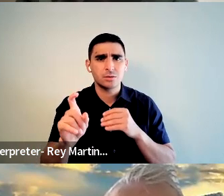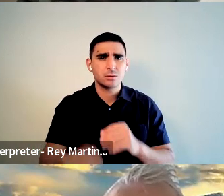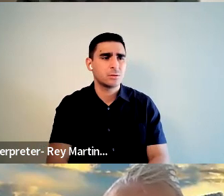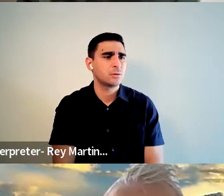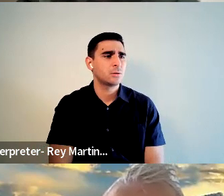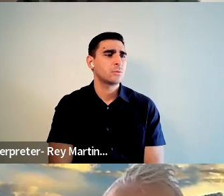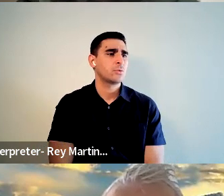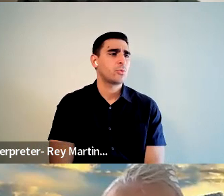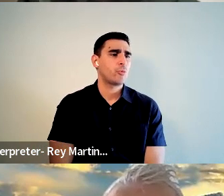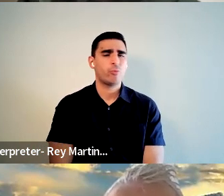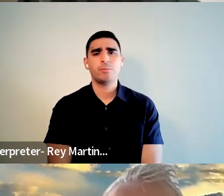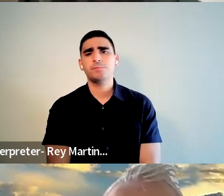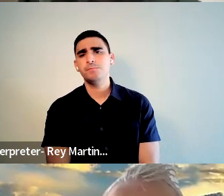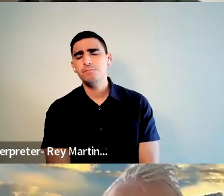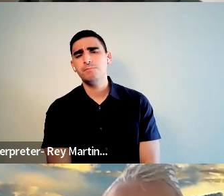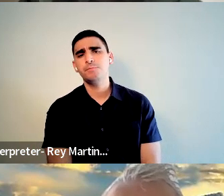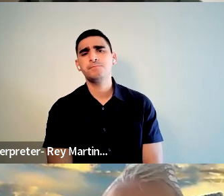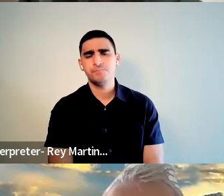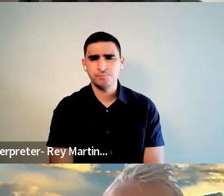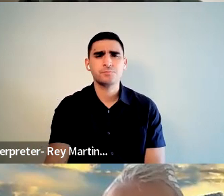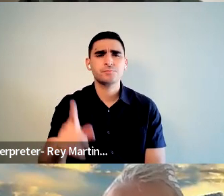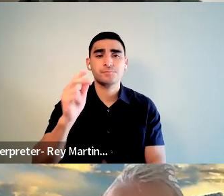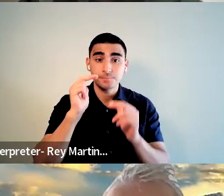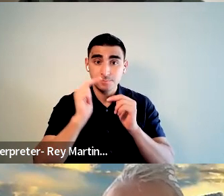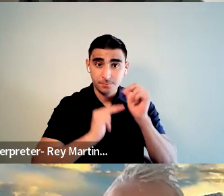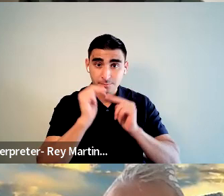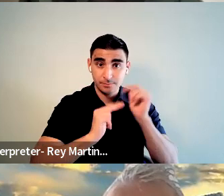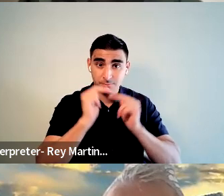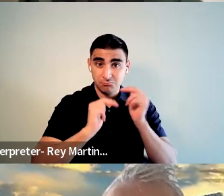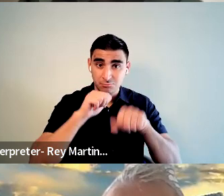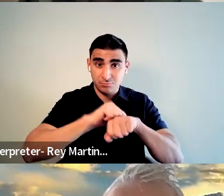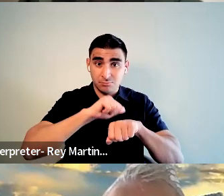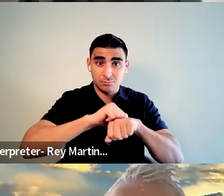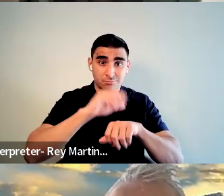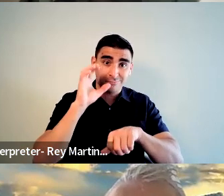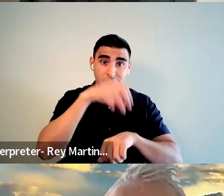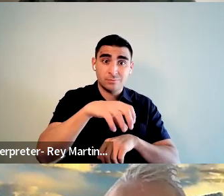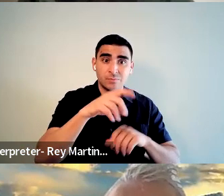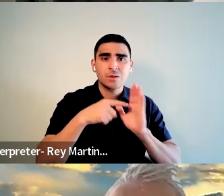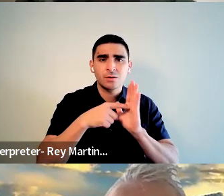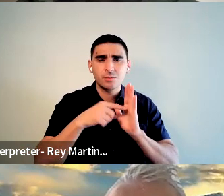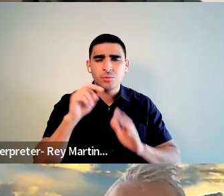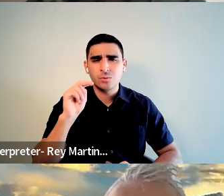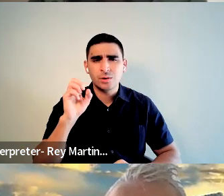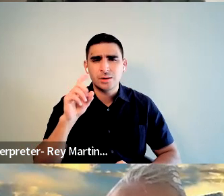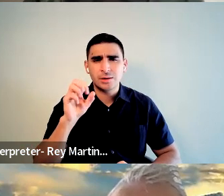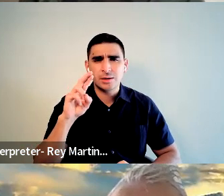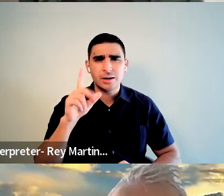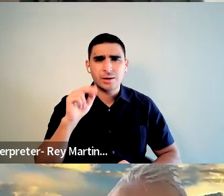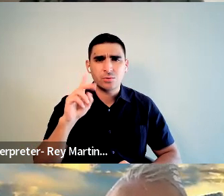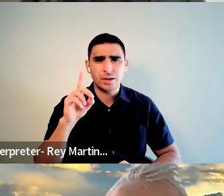Brick and mortar, when we look around places like Netherland, and that's something that